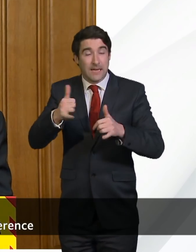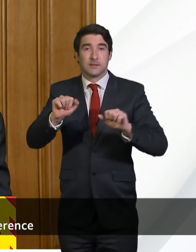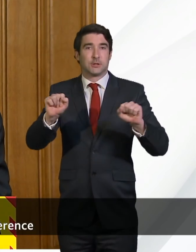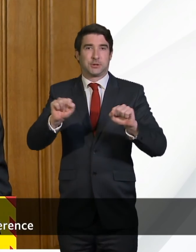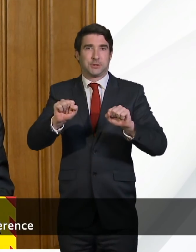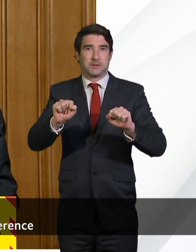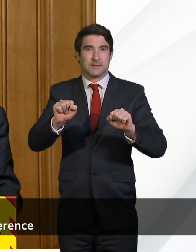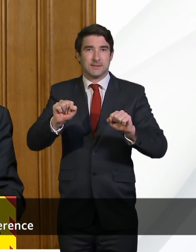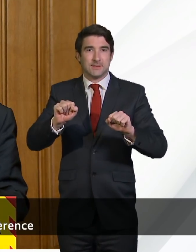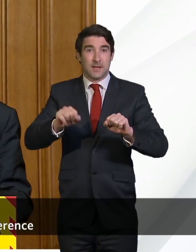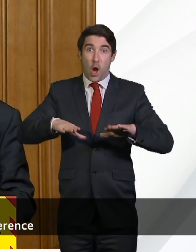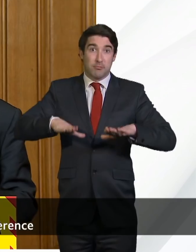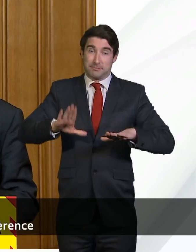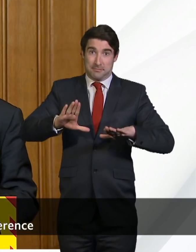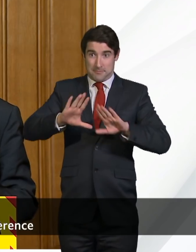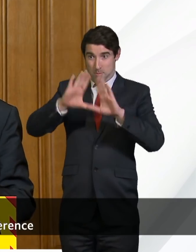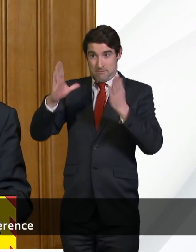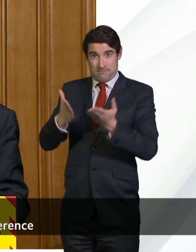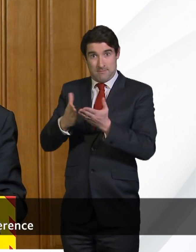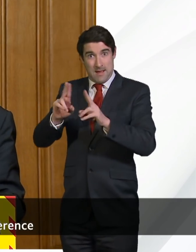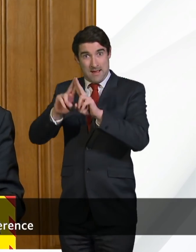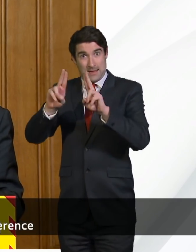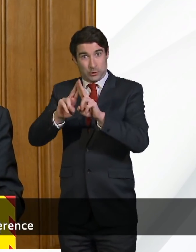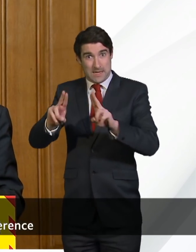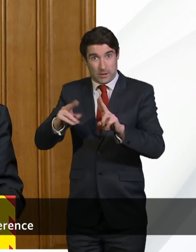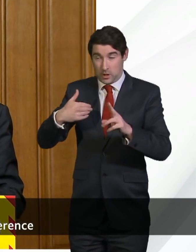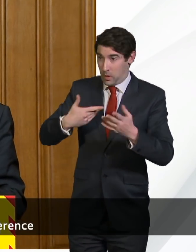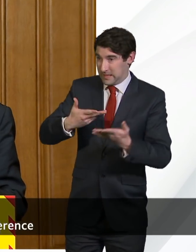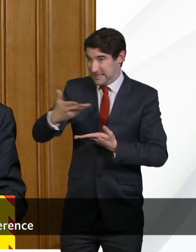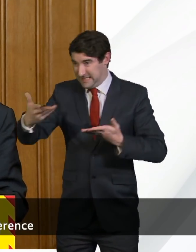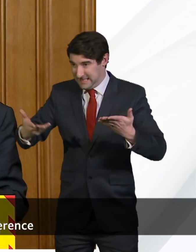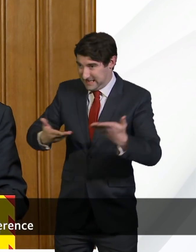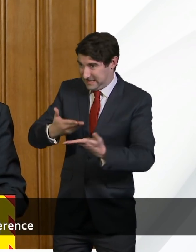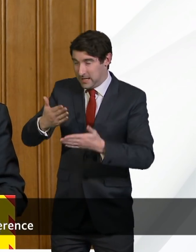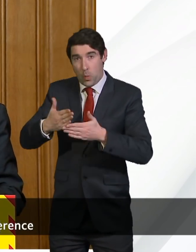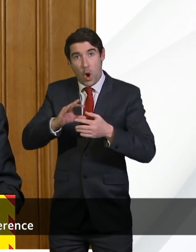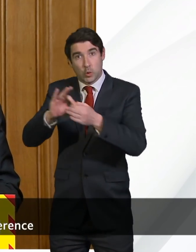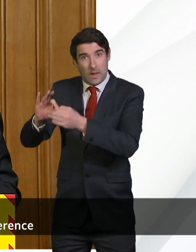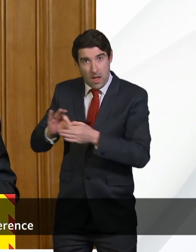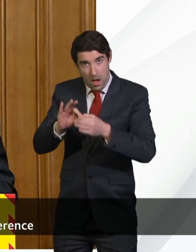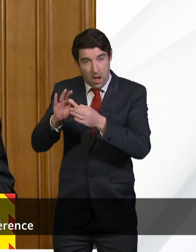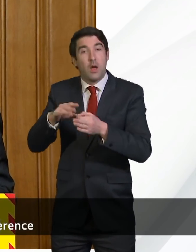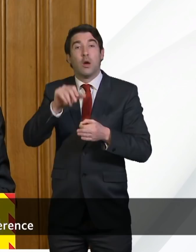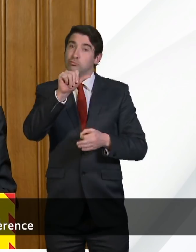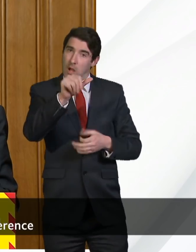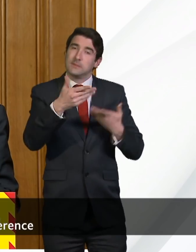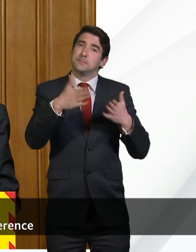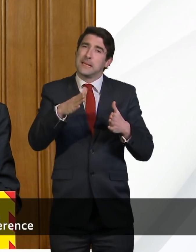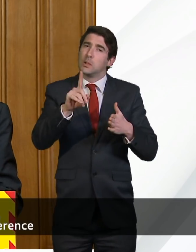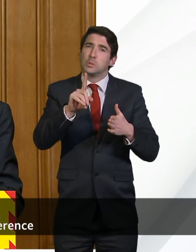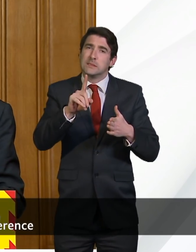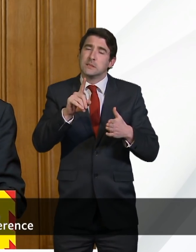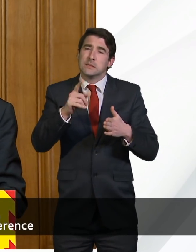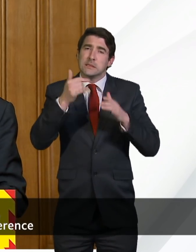Public Health England have worked on this, and yes, there is a surveillance study underway. I don't know the results yet, they're not out. This